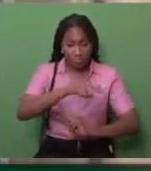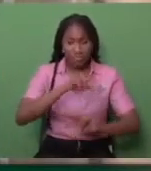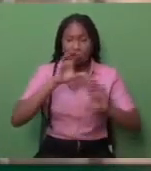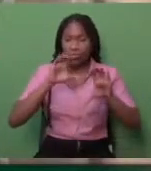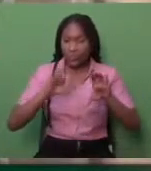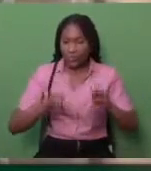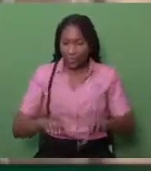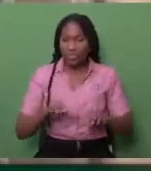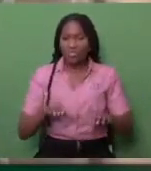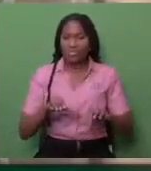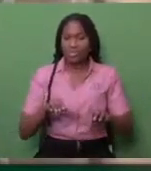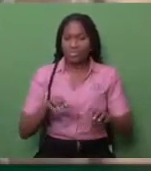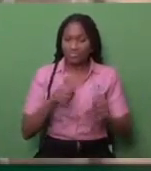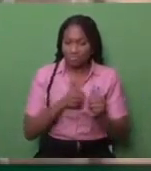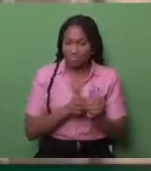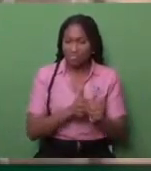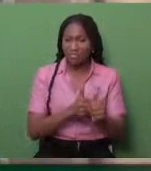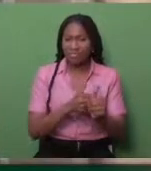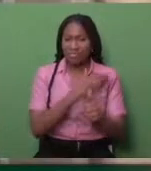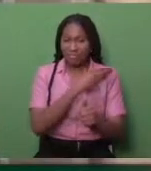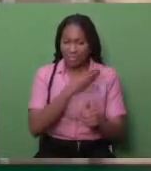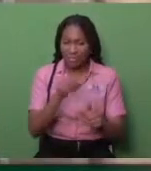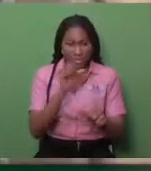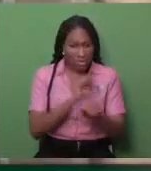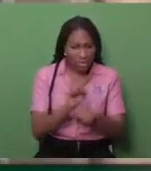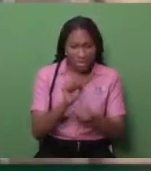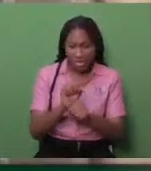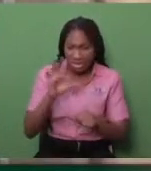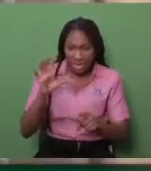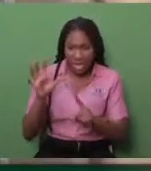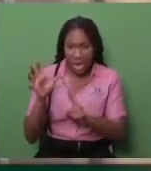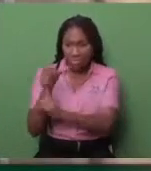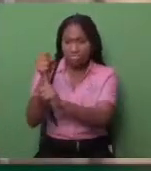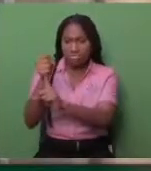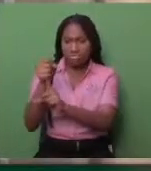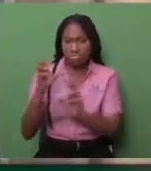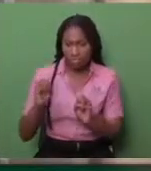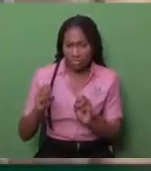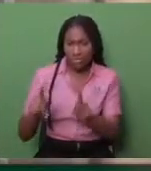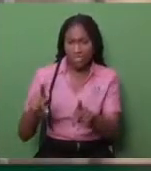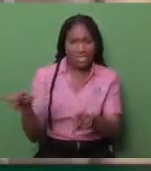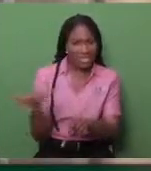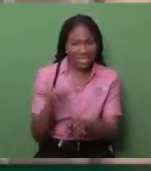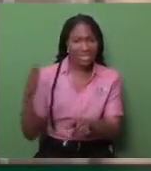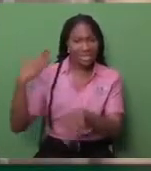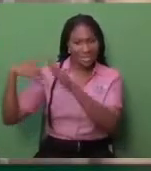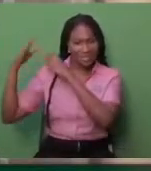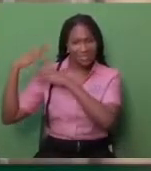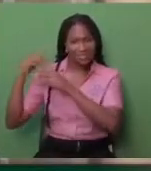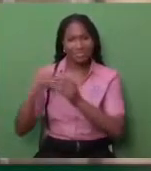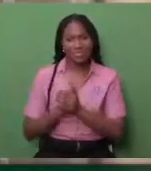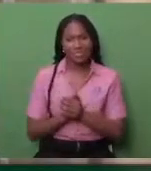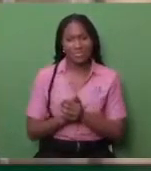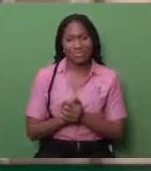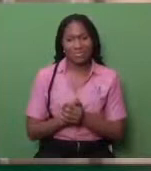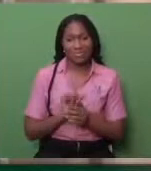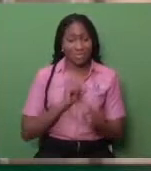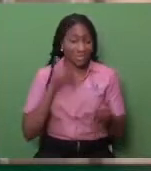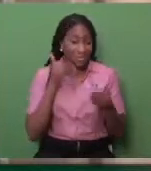seize opportunities as we have demonstrated in the past. As I wrap up my contribution,